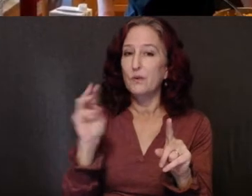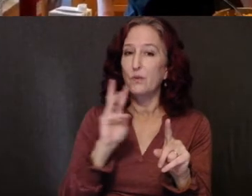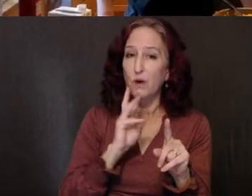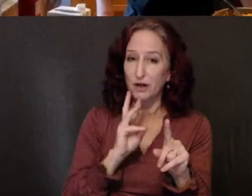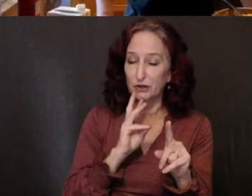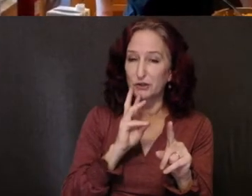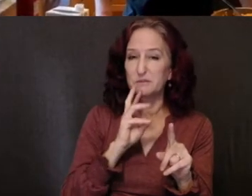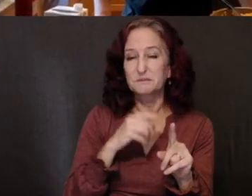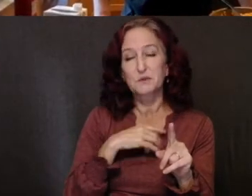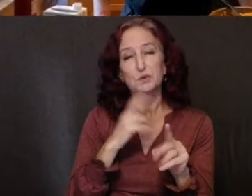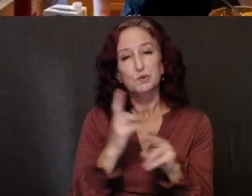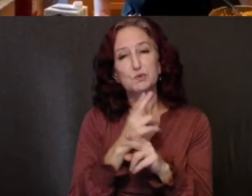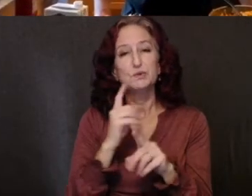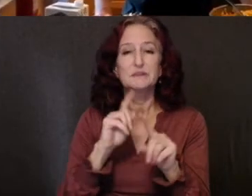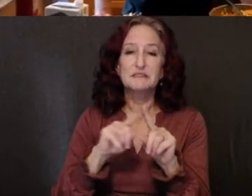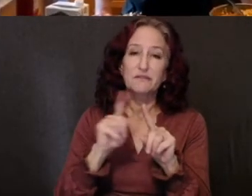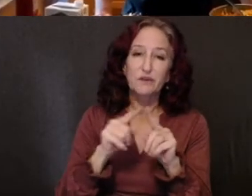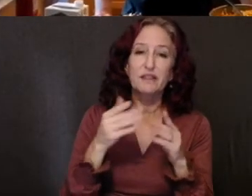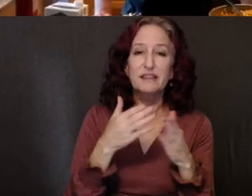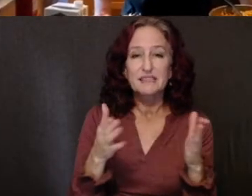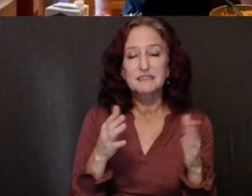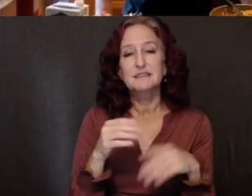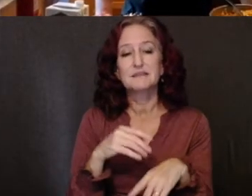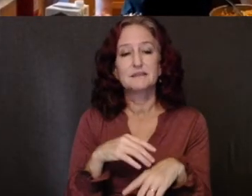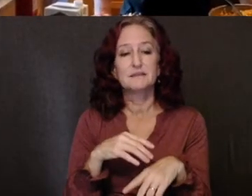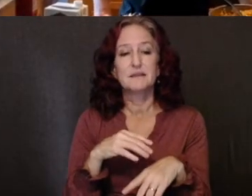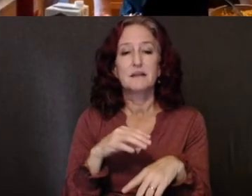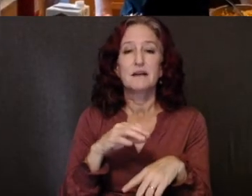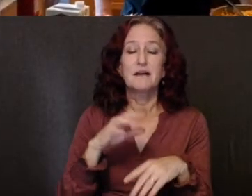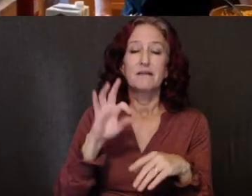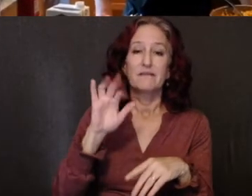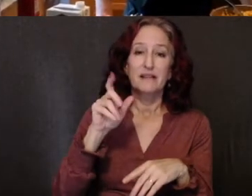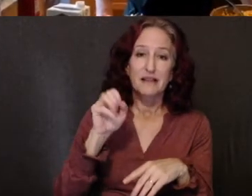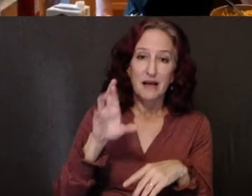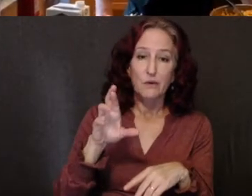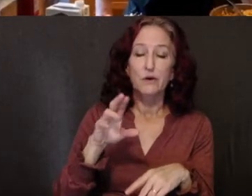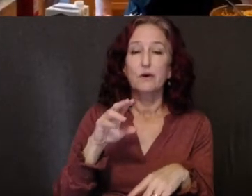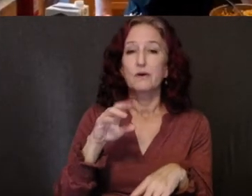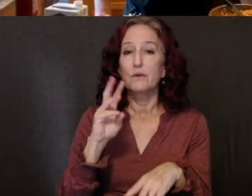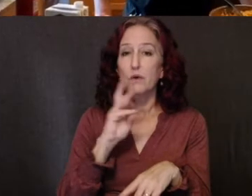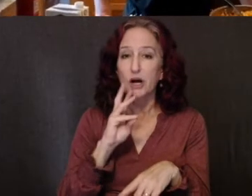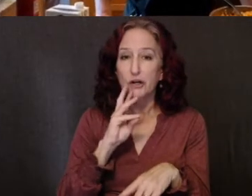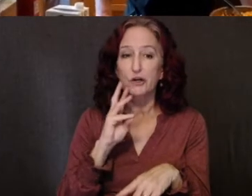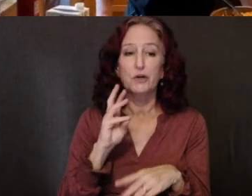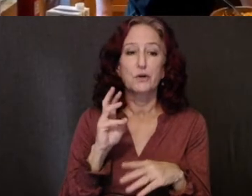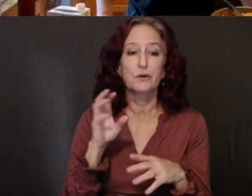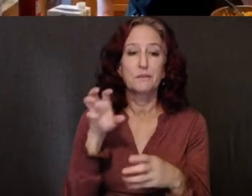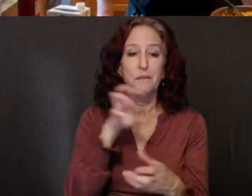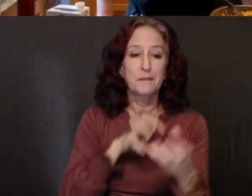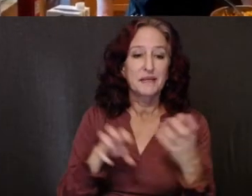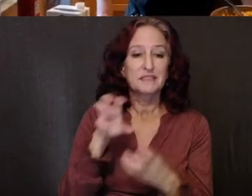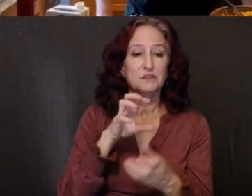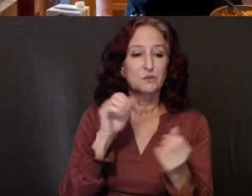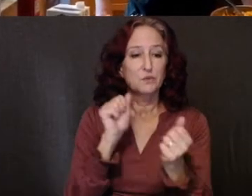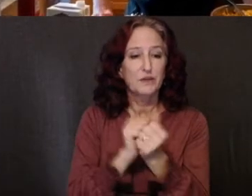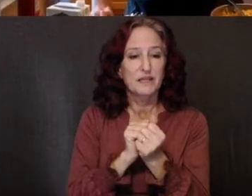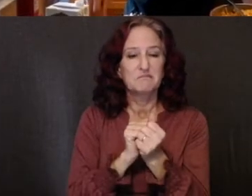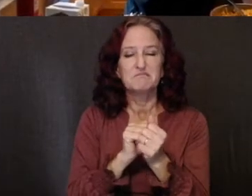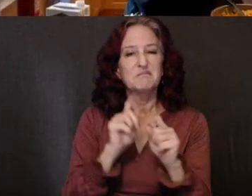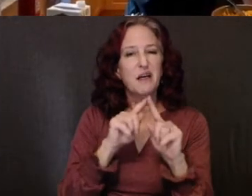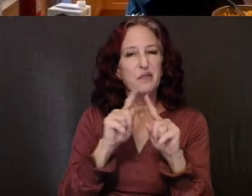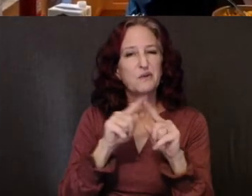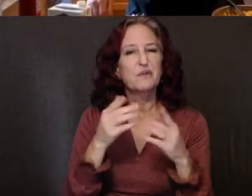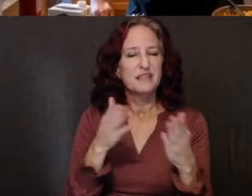that I make out of flour and water. That's one of them. I use a couple different things. I do this flour and